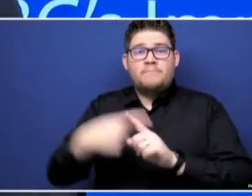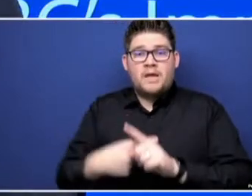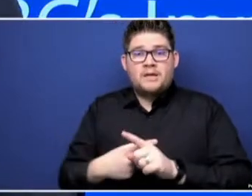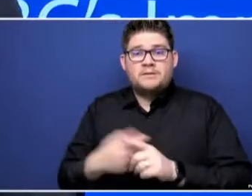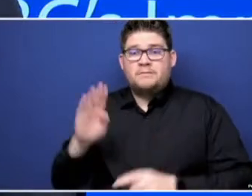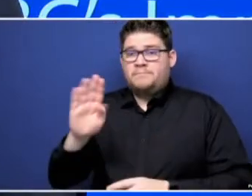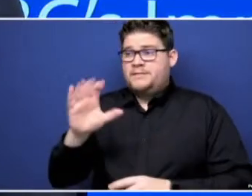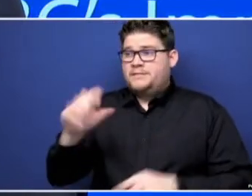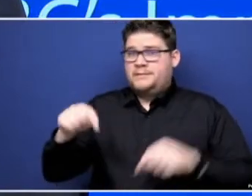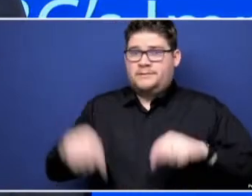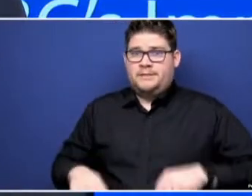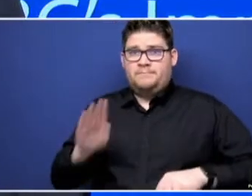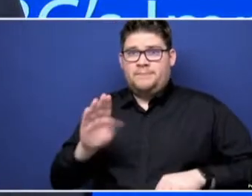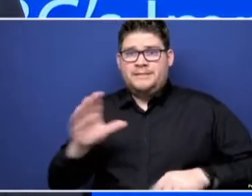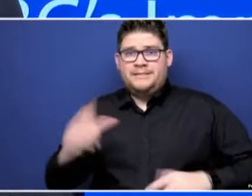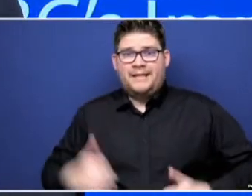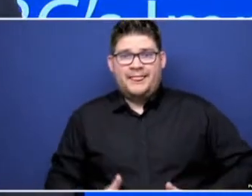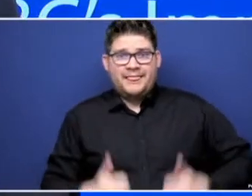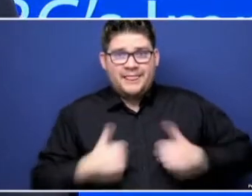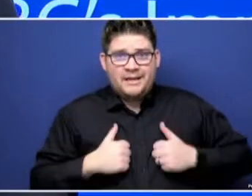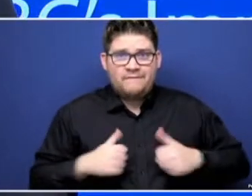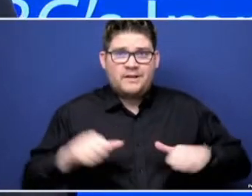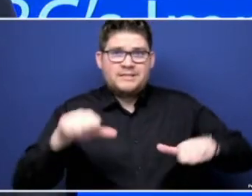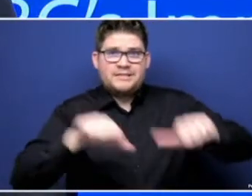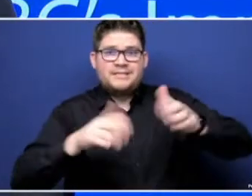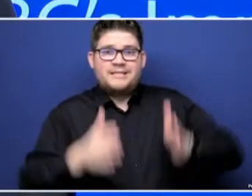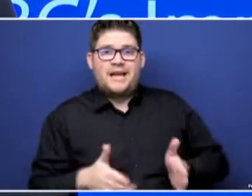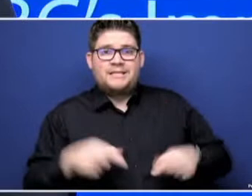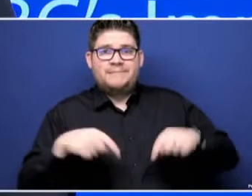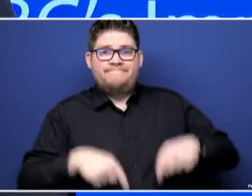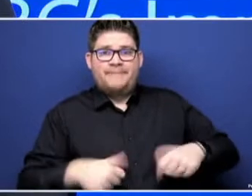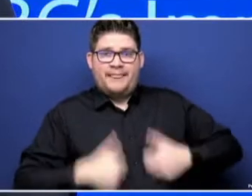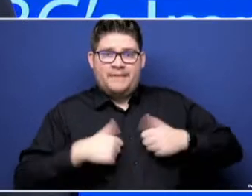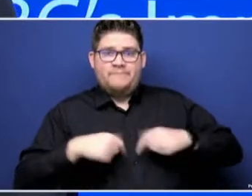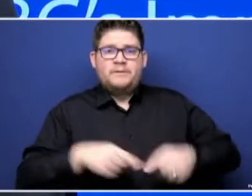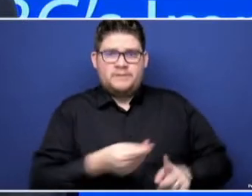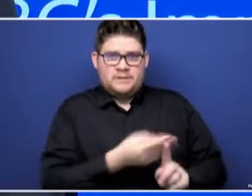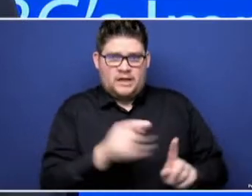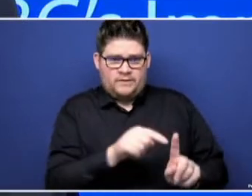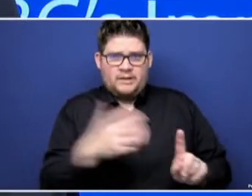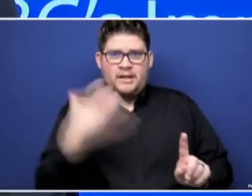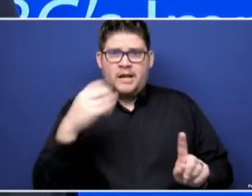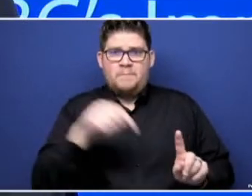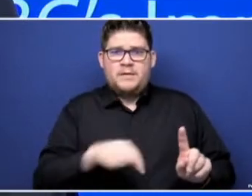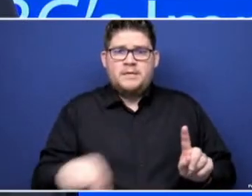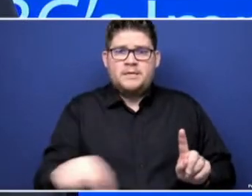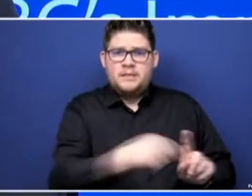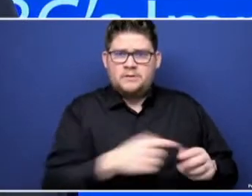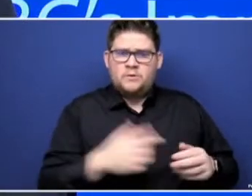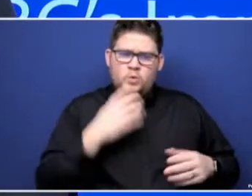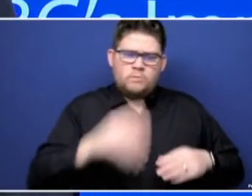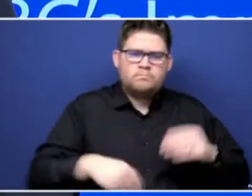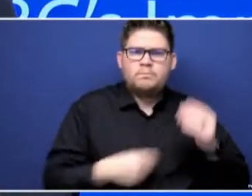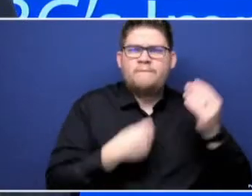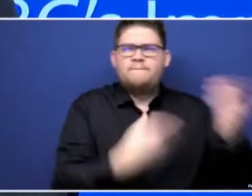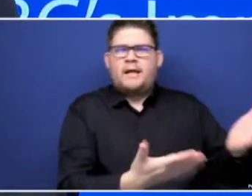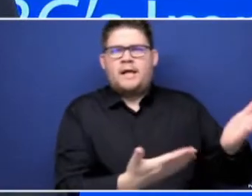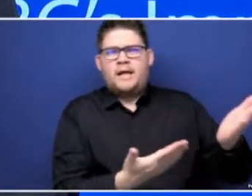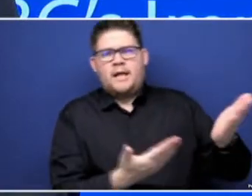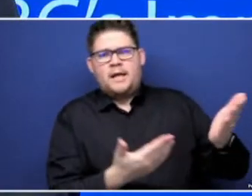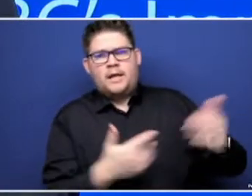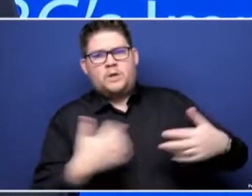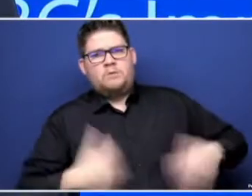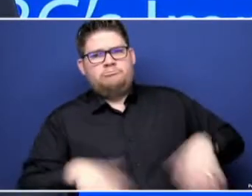other durable goods and things that we used to make in Canada or used to produce in Canada that we don't anymore. And I think there's a